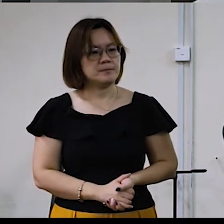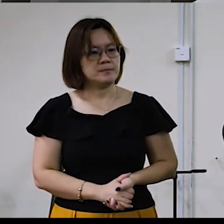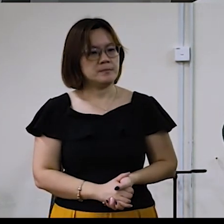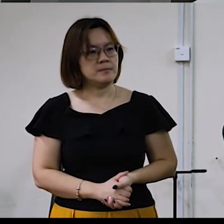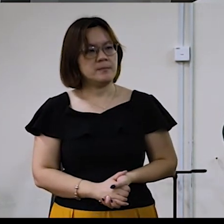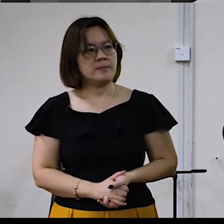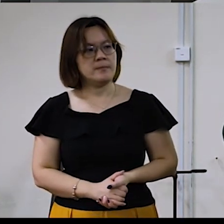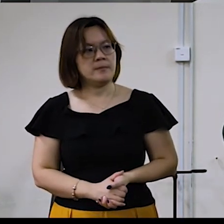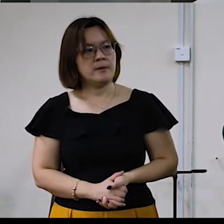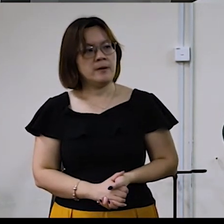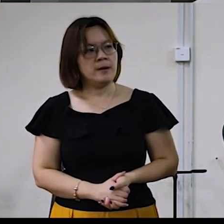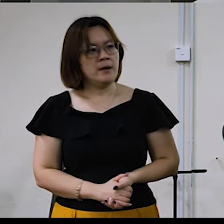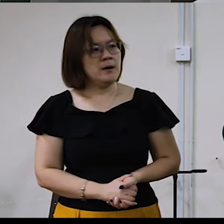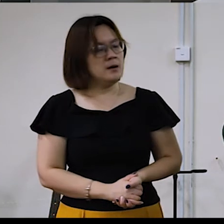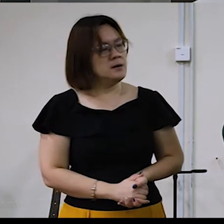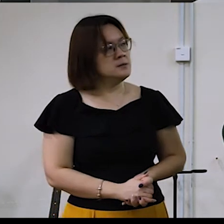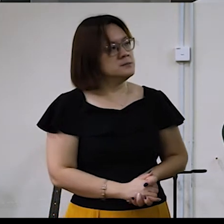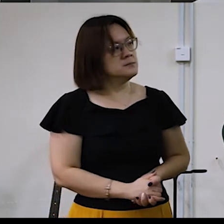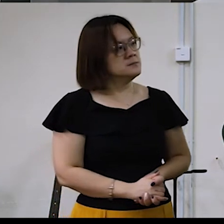All right? Pay attention.